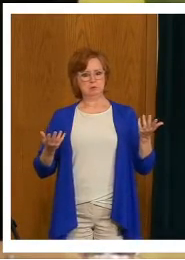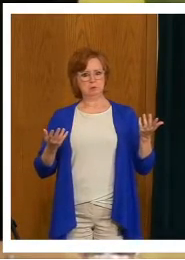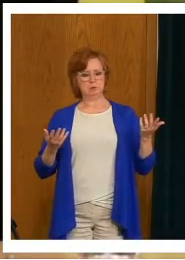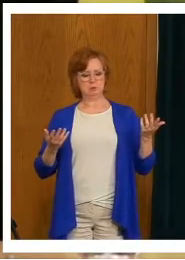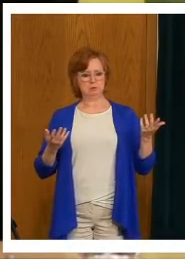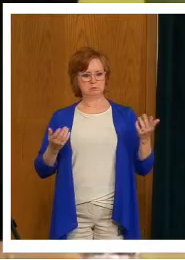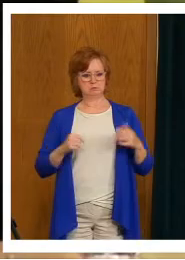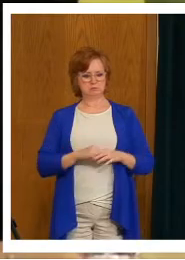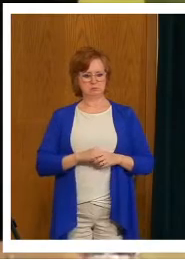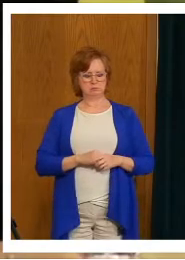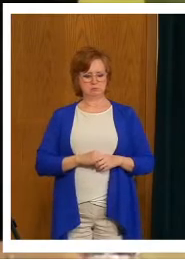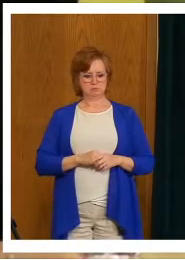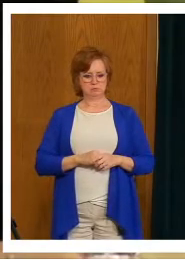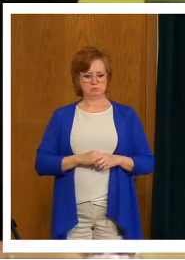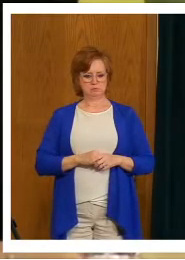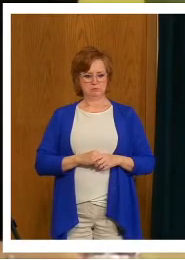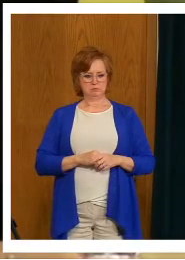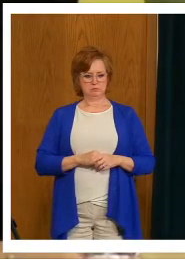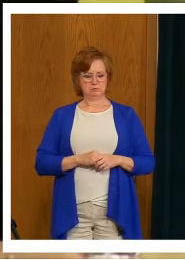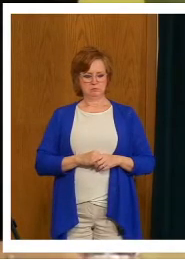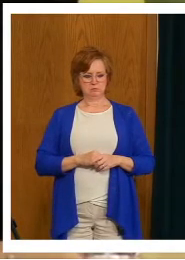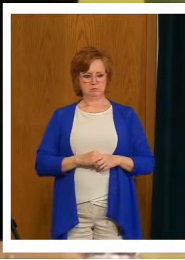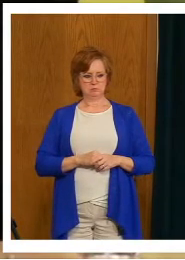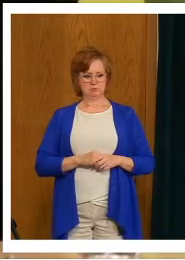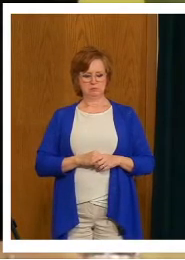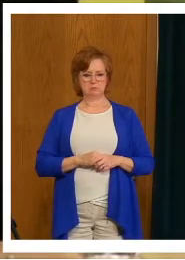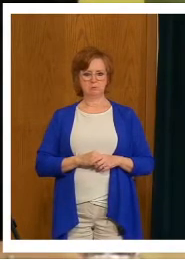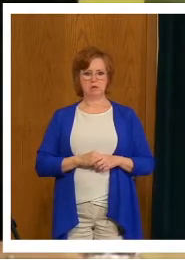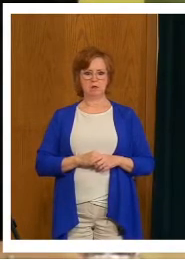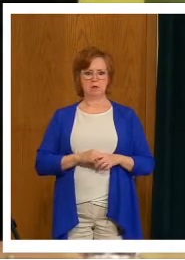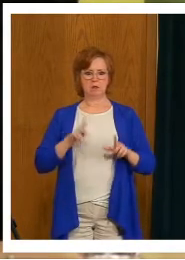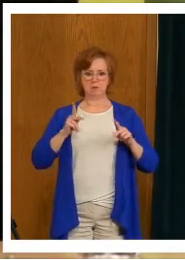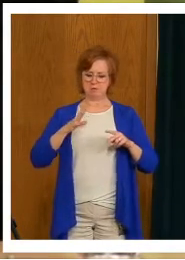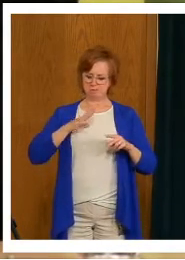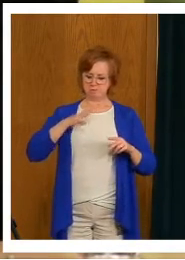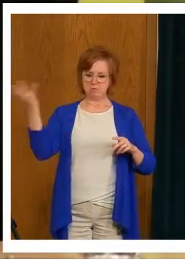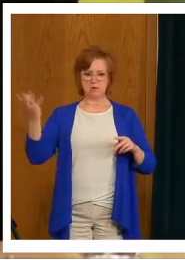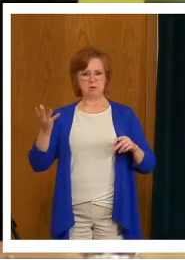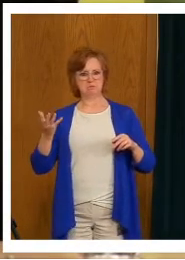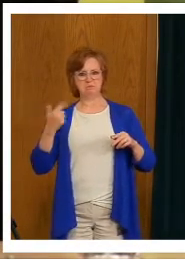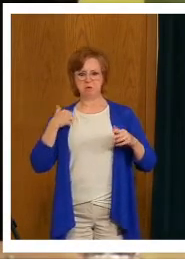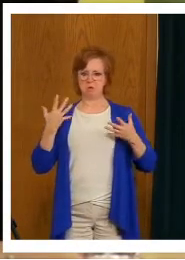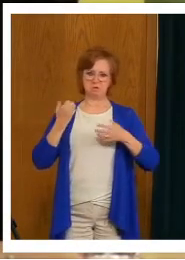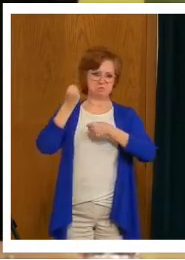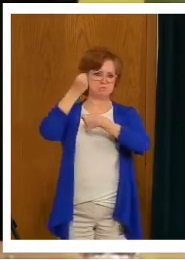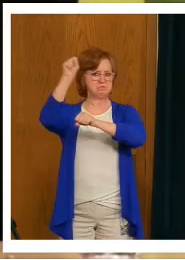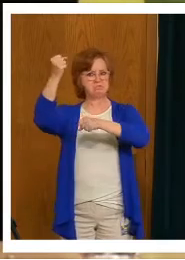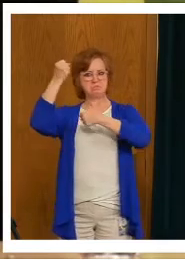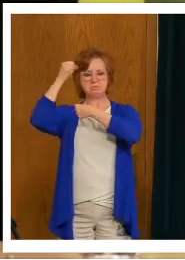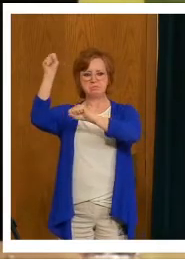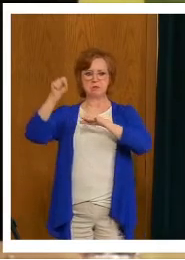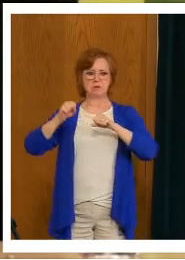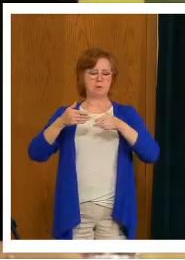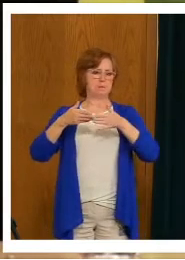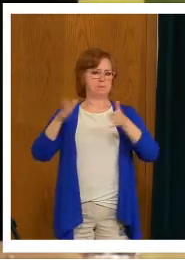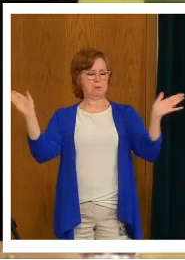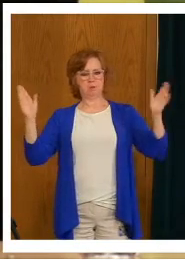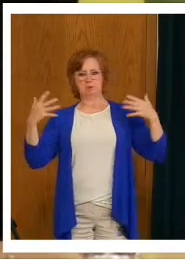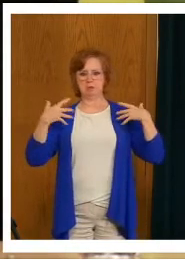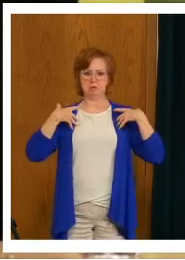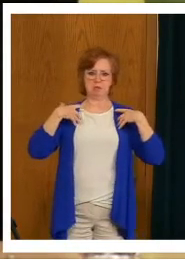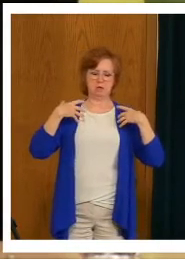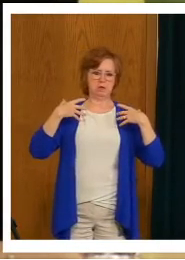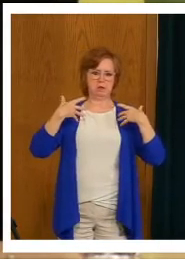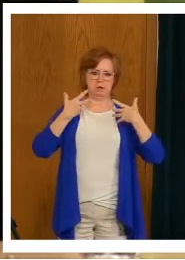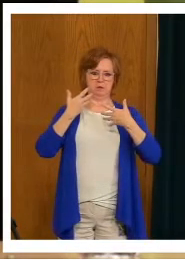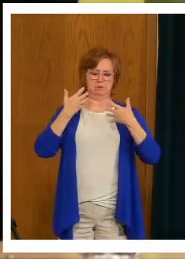removed is to go out and, for example, join a public protest. That is not the best way to have the public health measures